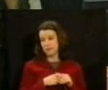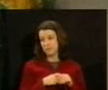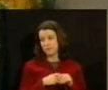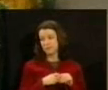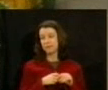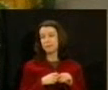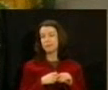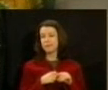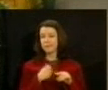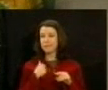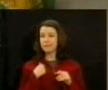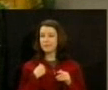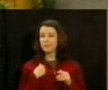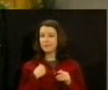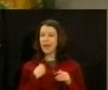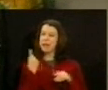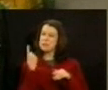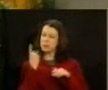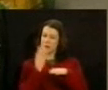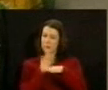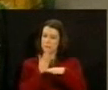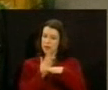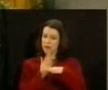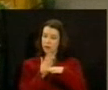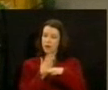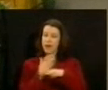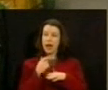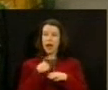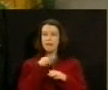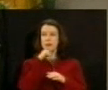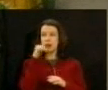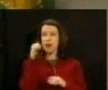something in the middle. You know, I'm just not comfortable